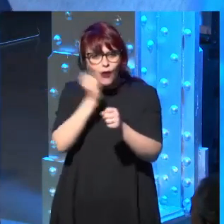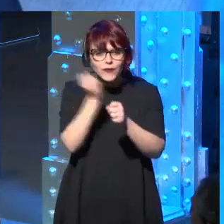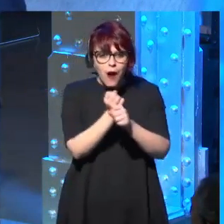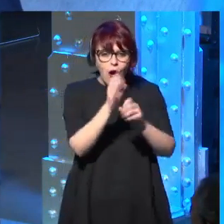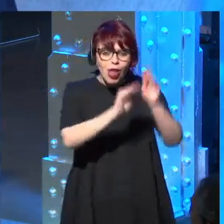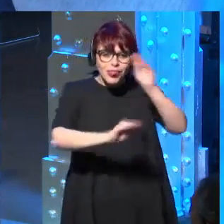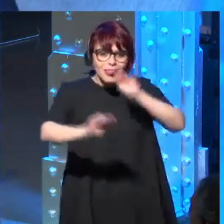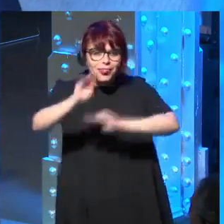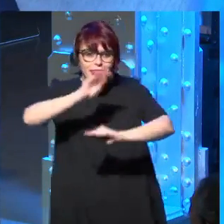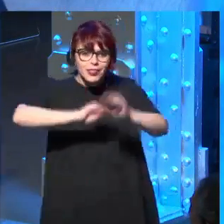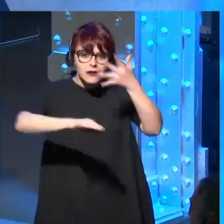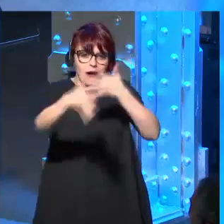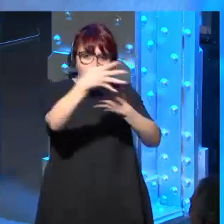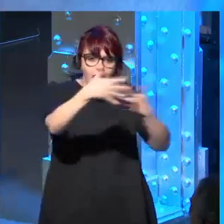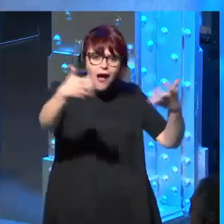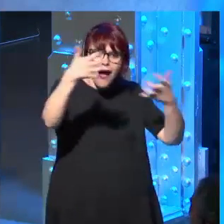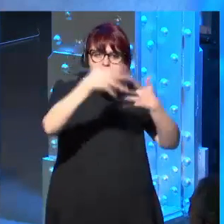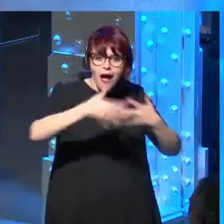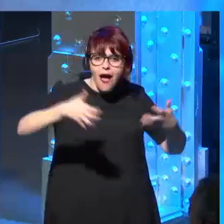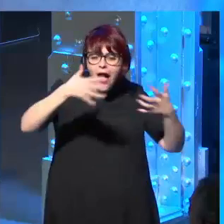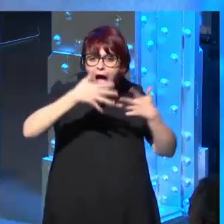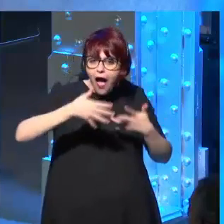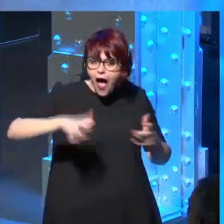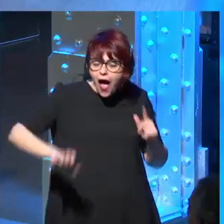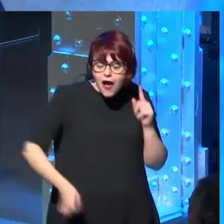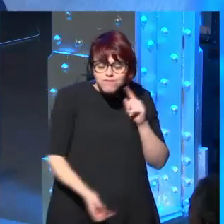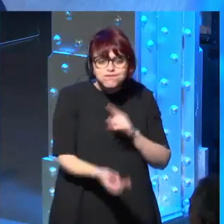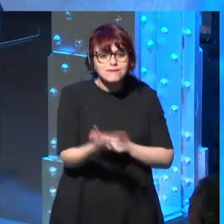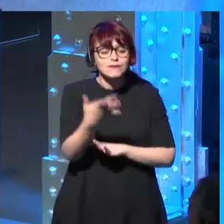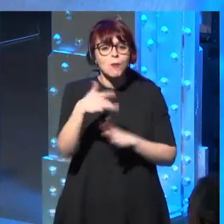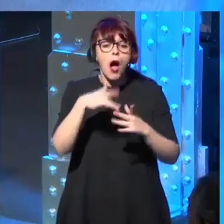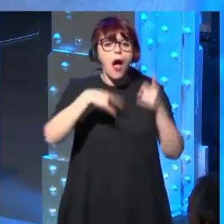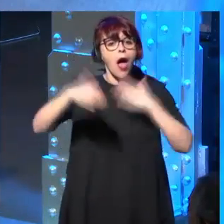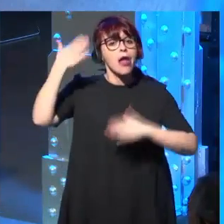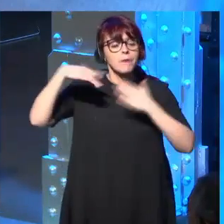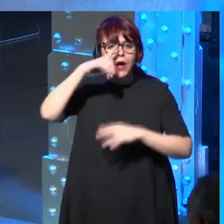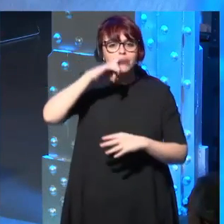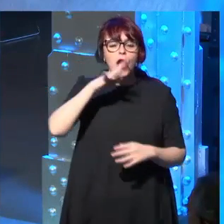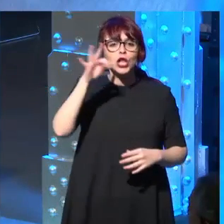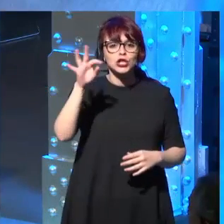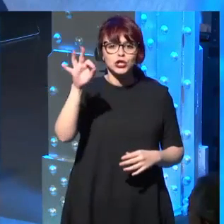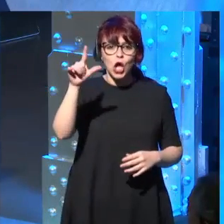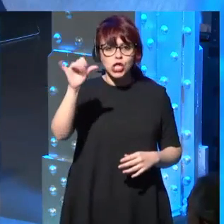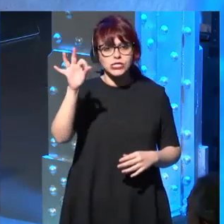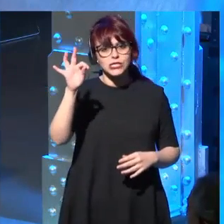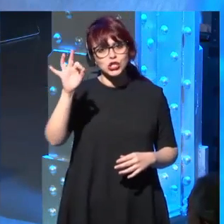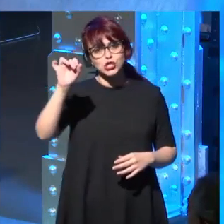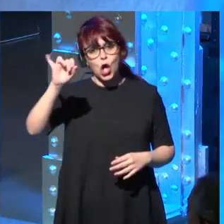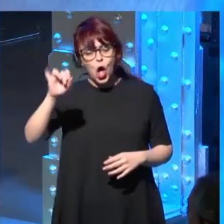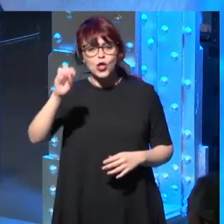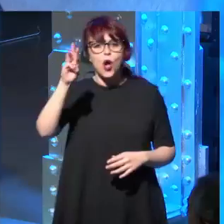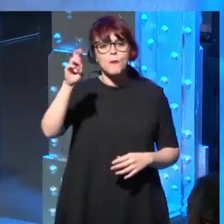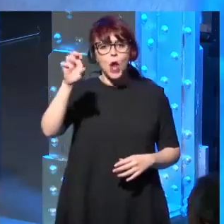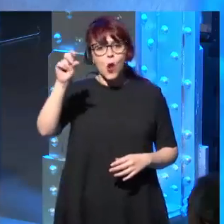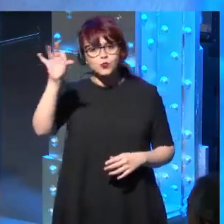you also remember how I was reading, say, Tolstoy, Dostoevsky, Proust, Thomas